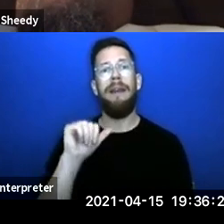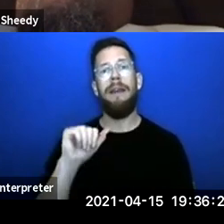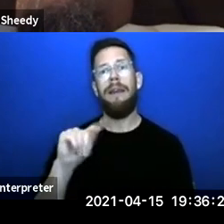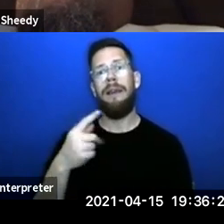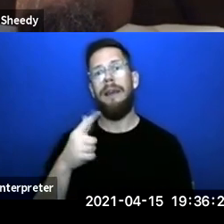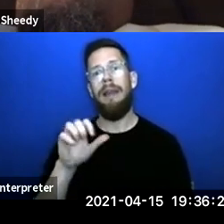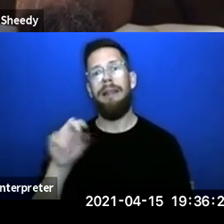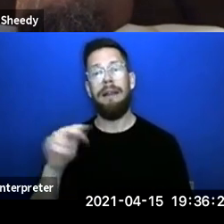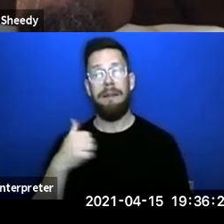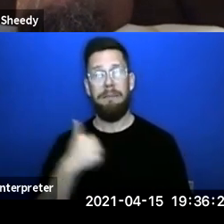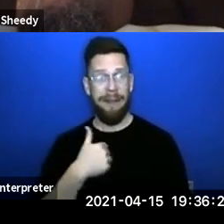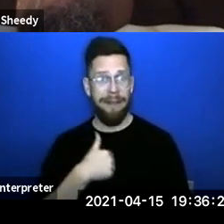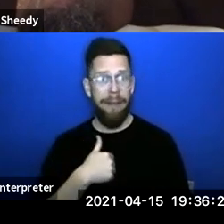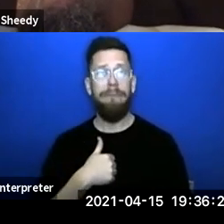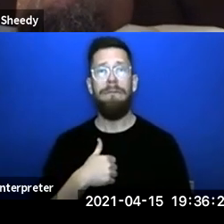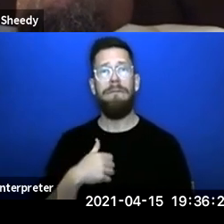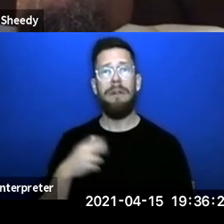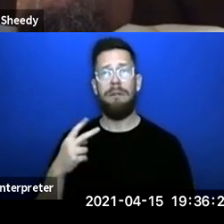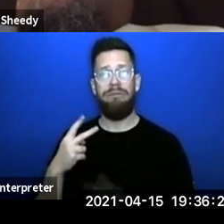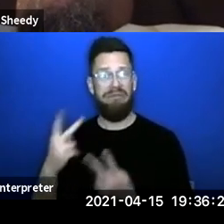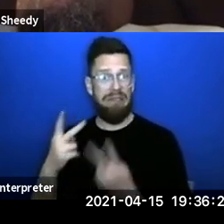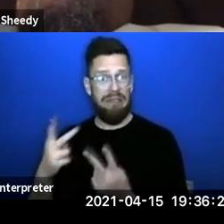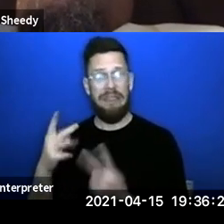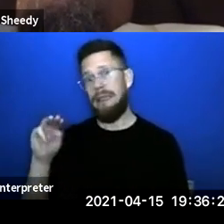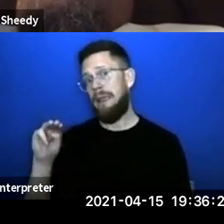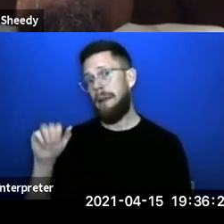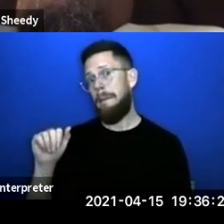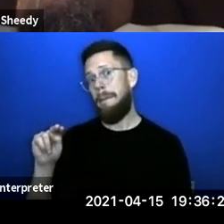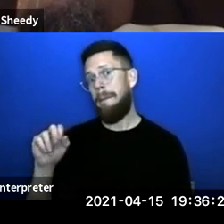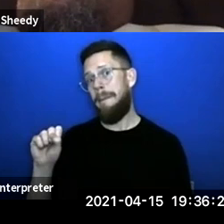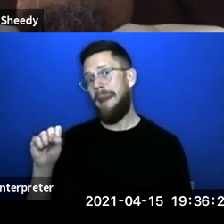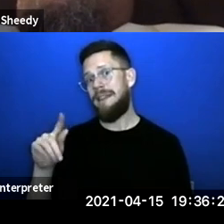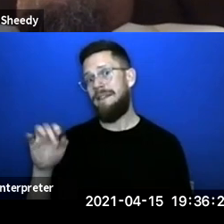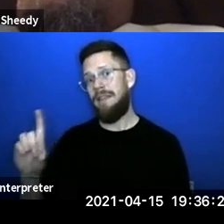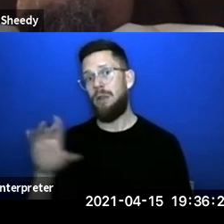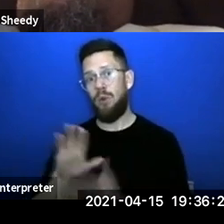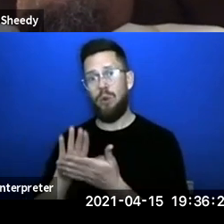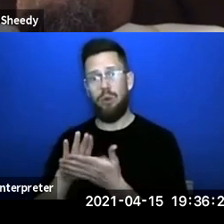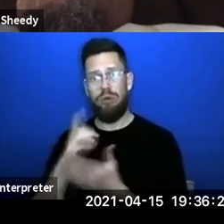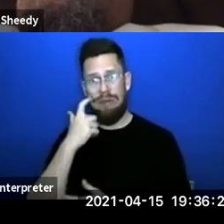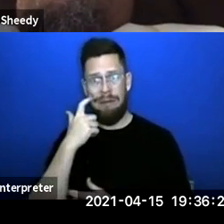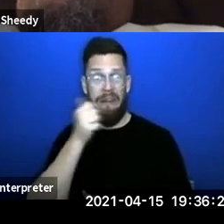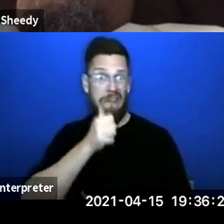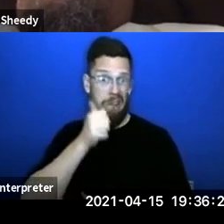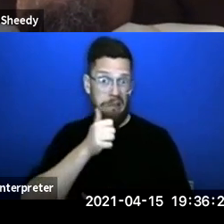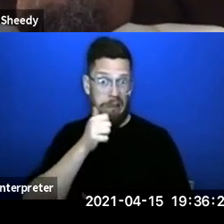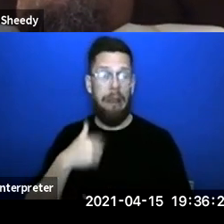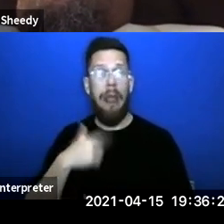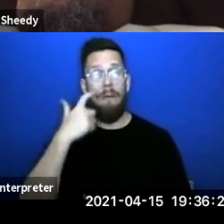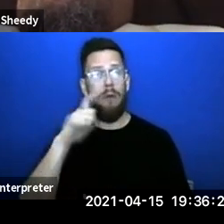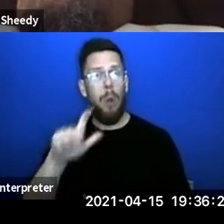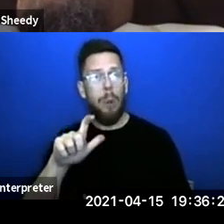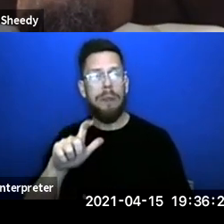in Mansfield schools quite a bit lately, like every day. And the one thing that I've noticed more than anything is that the